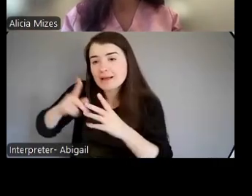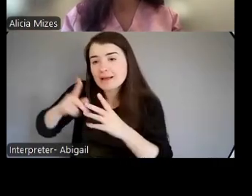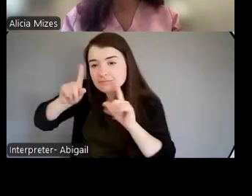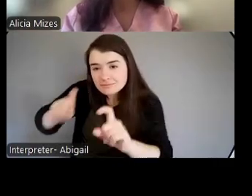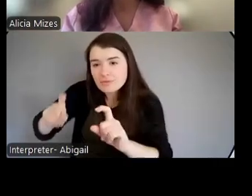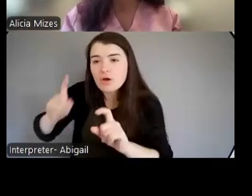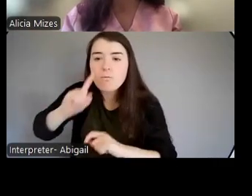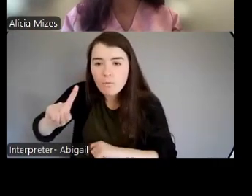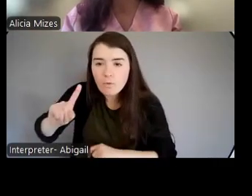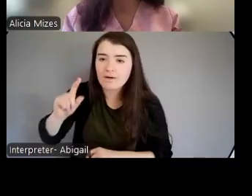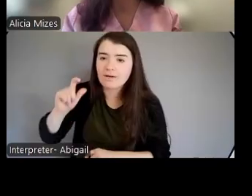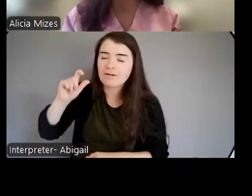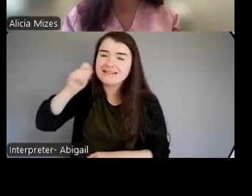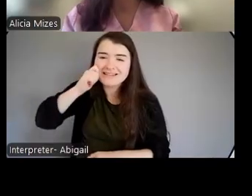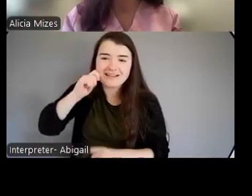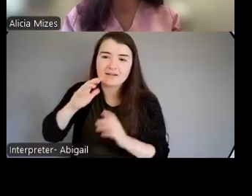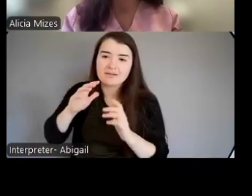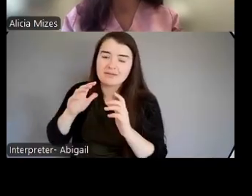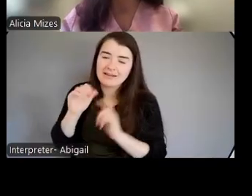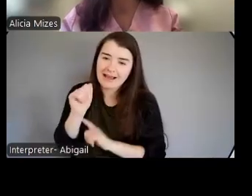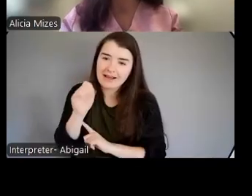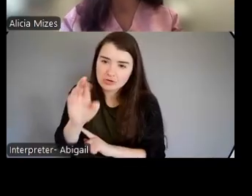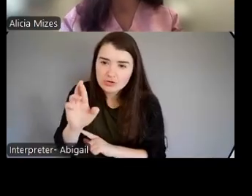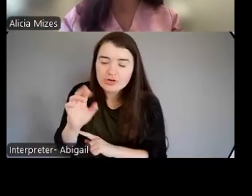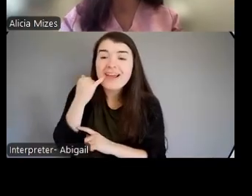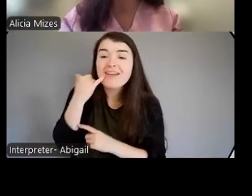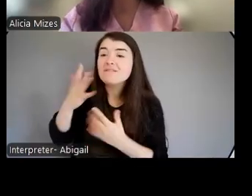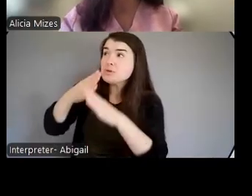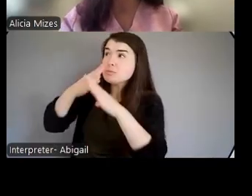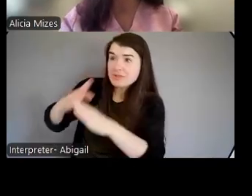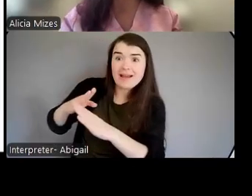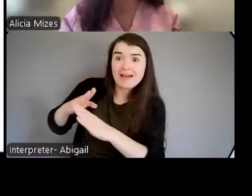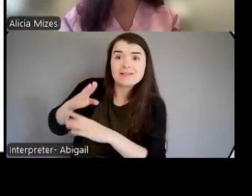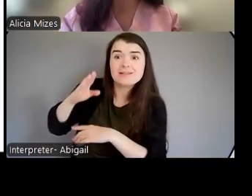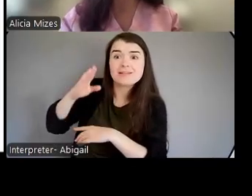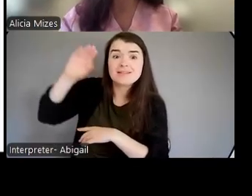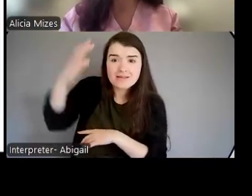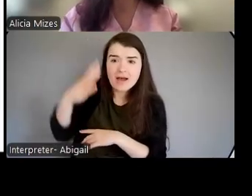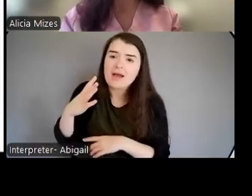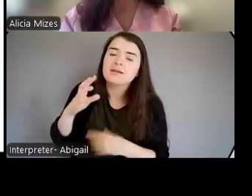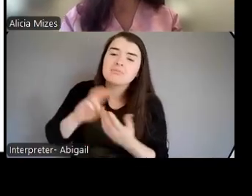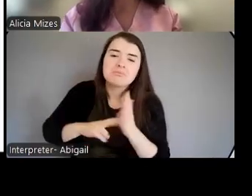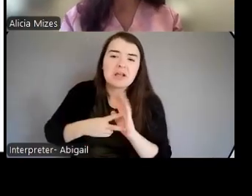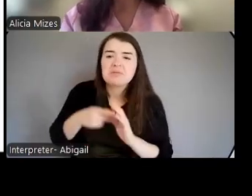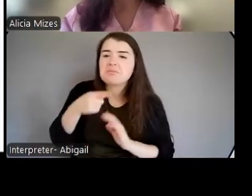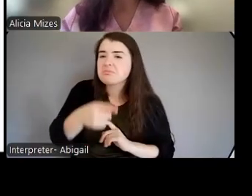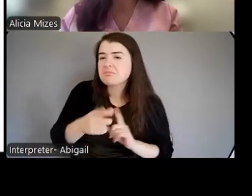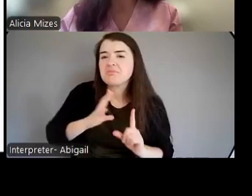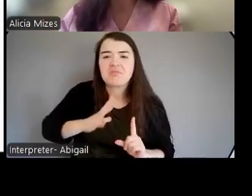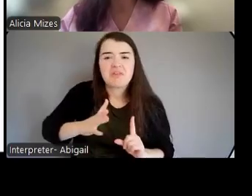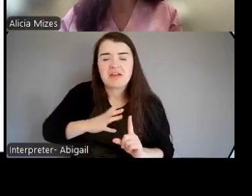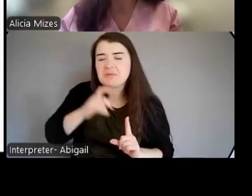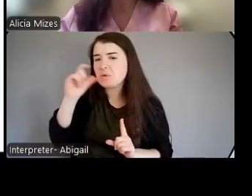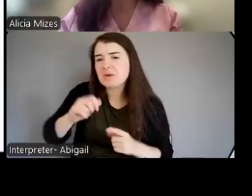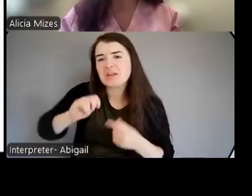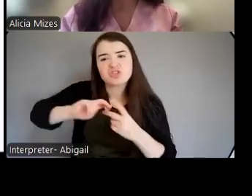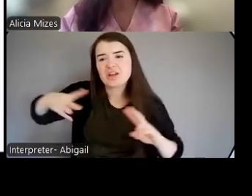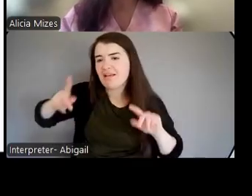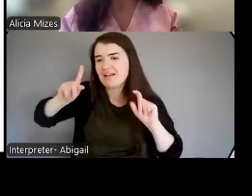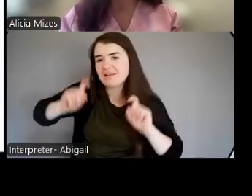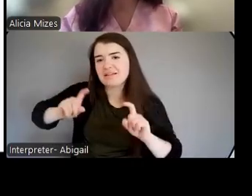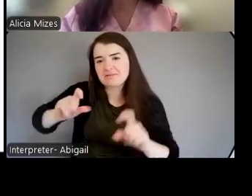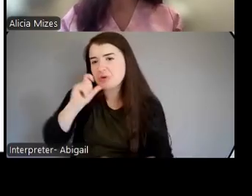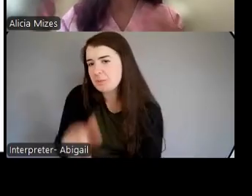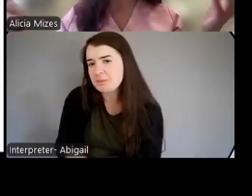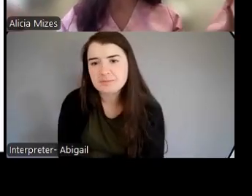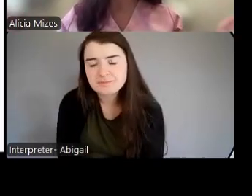protect yourself from the sun, you are doing everything to set yourself up for success. So how do you do a self-skin check?